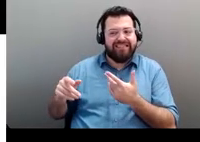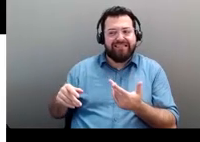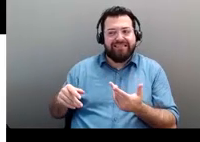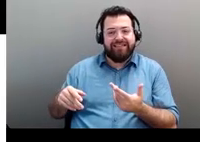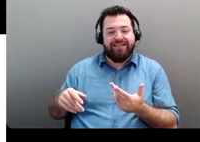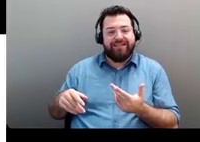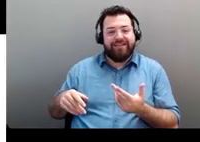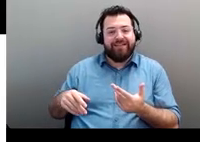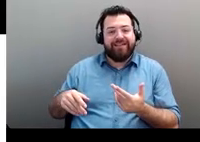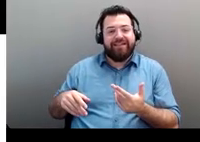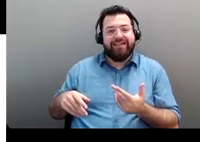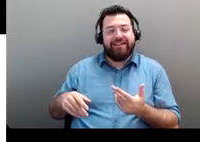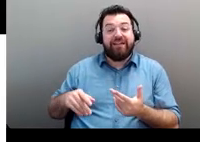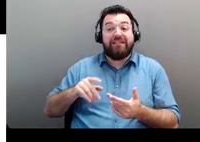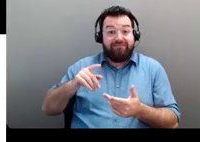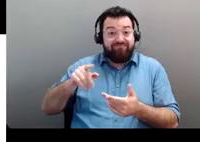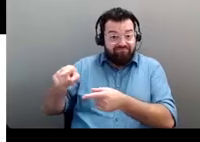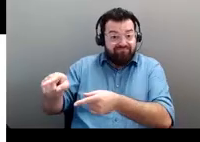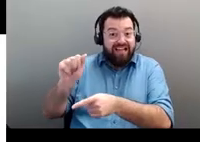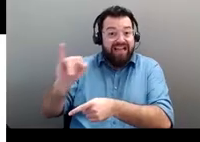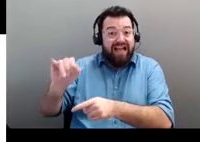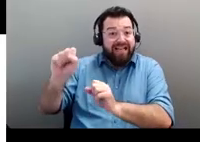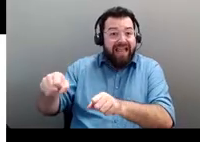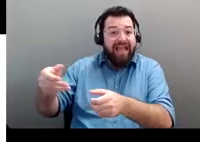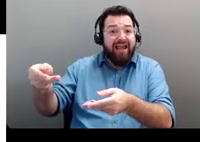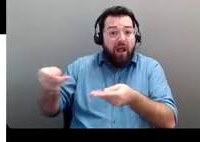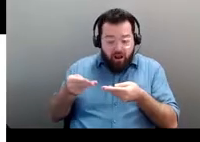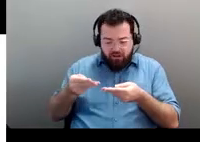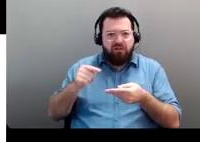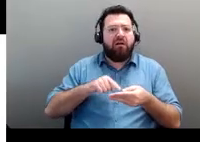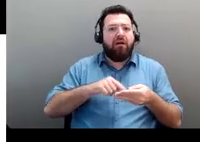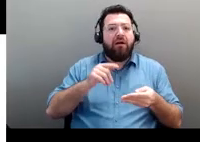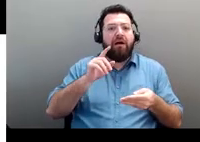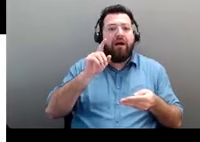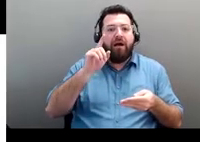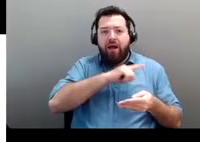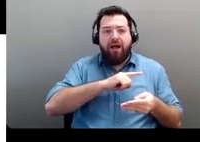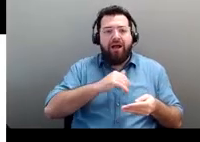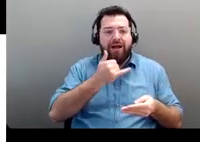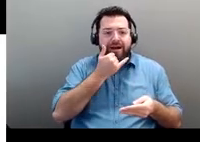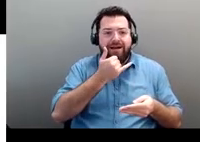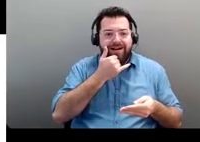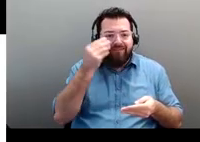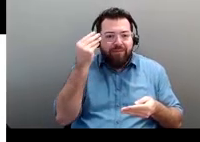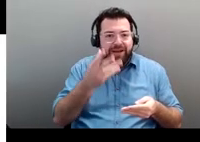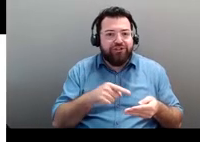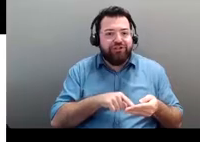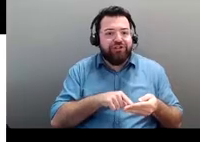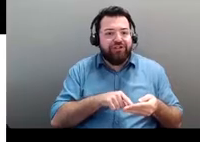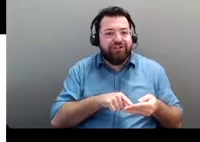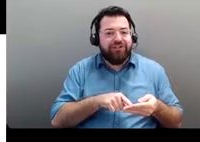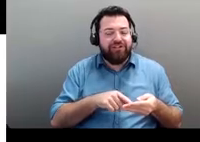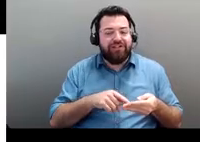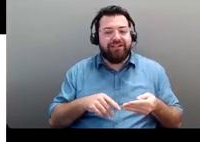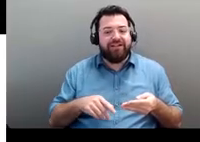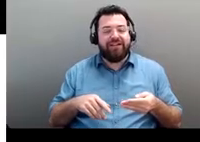it gives false information often. And the issue here, and the issue especially